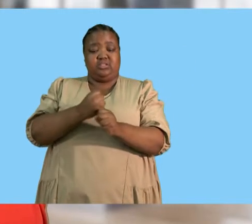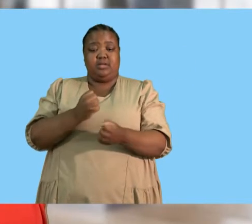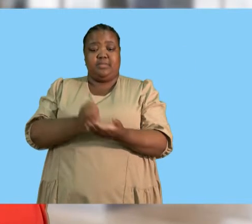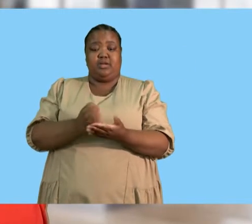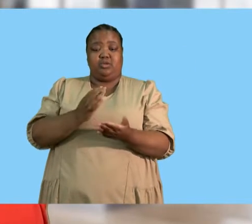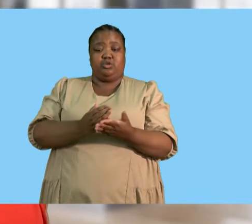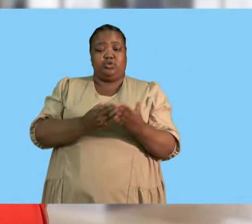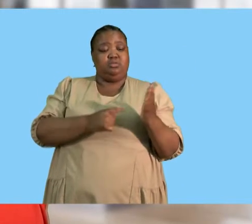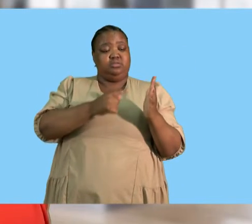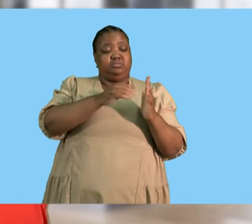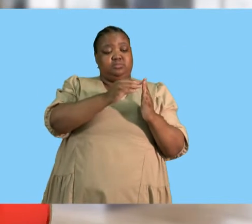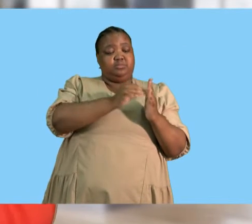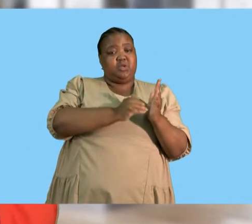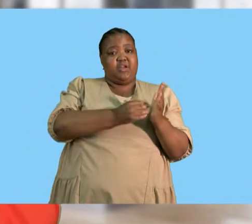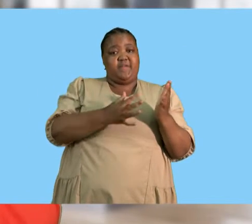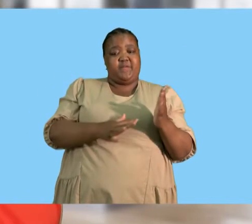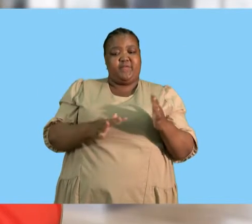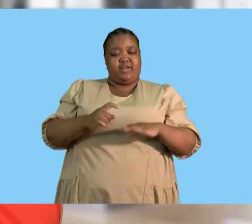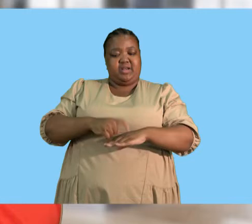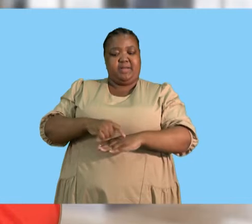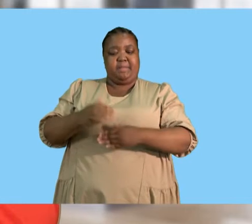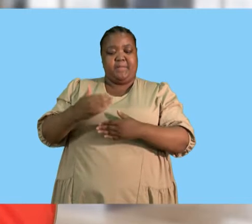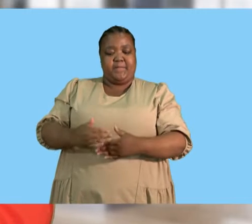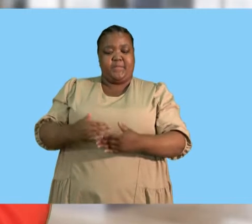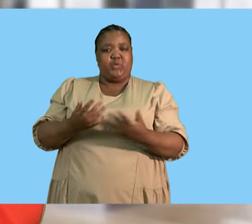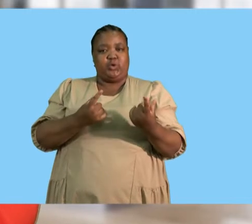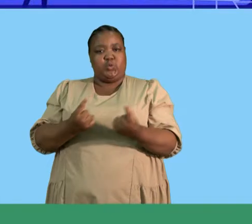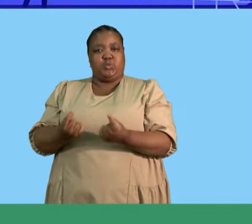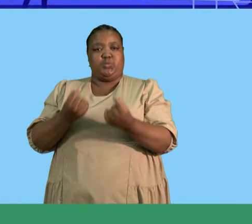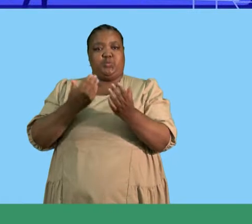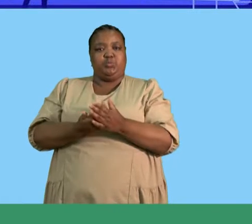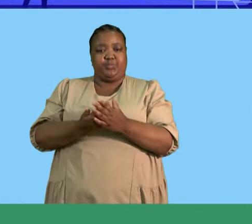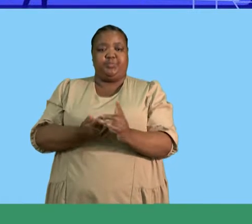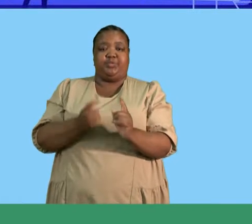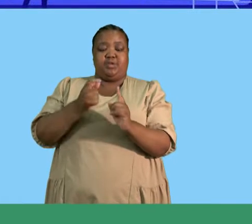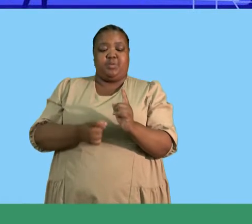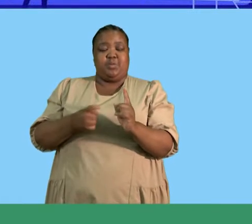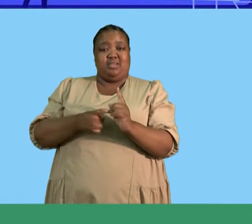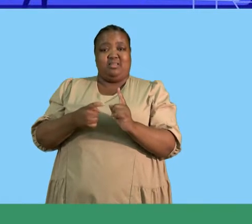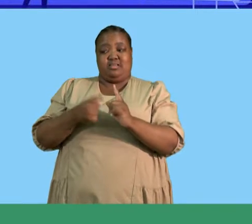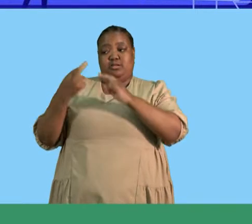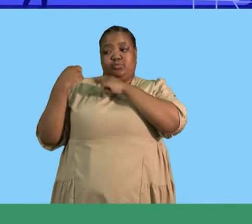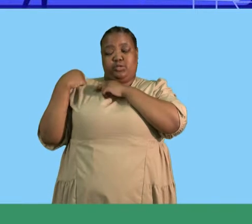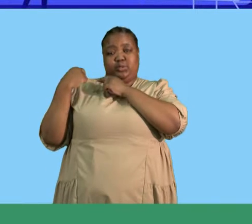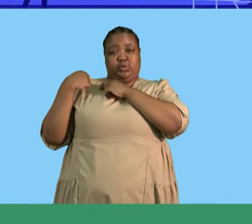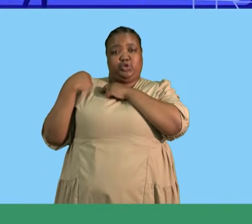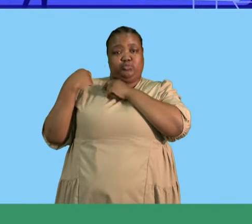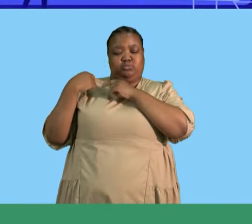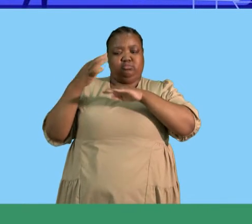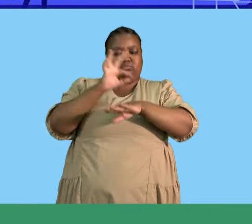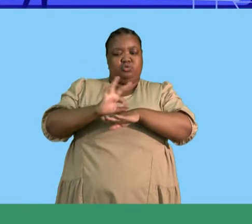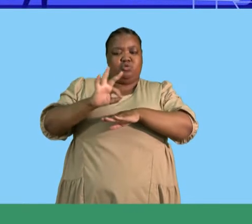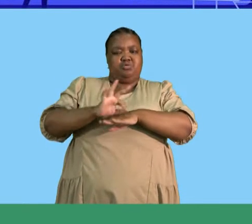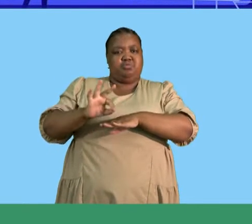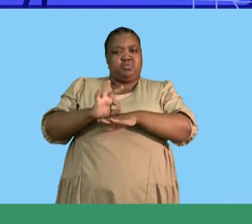these things are done on time. It also helps you to assist the person who is responsible to be